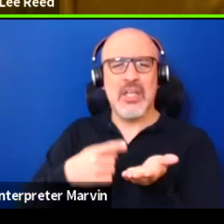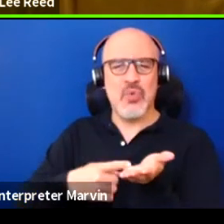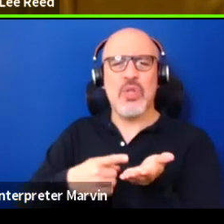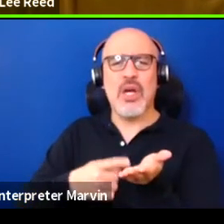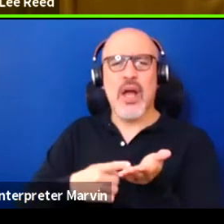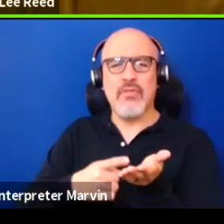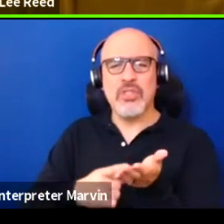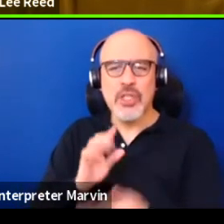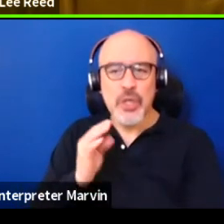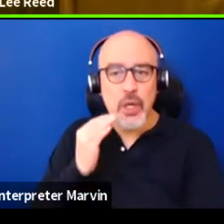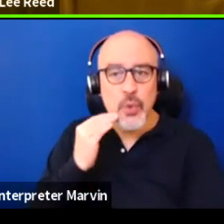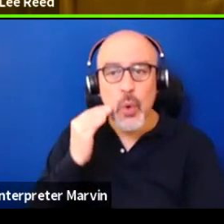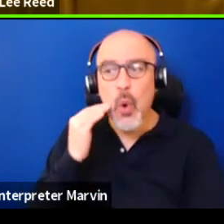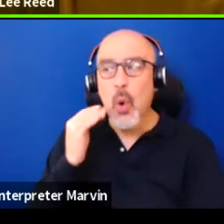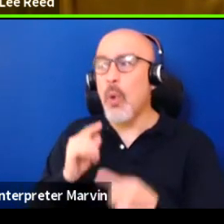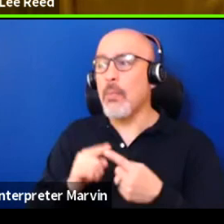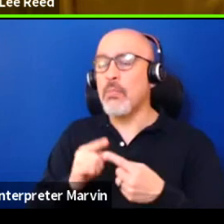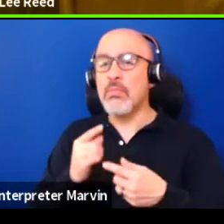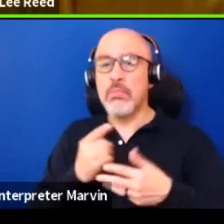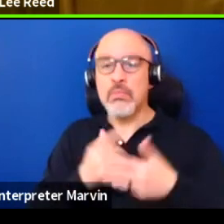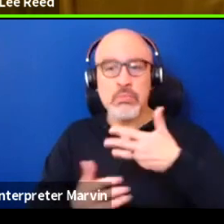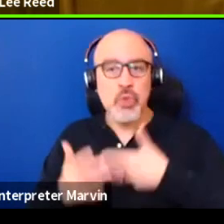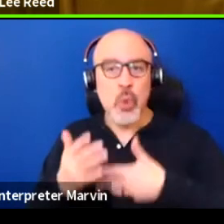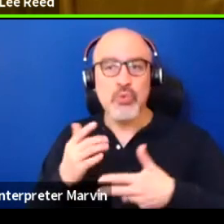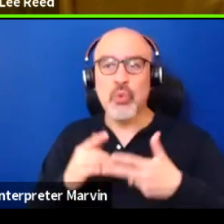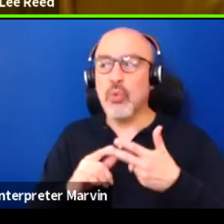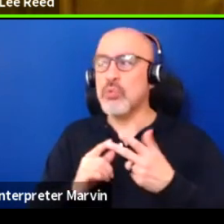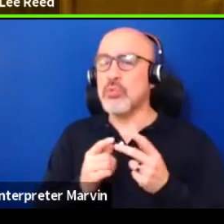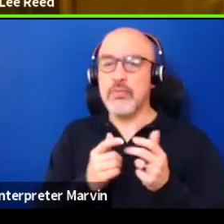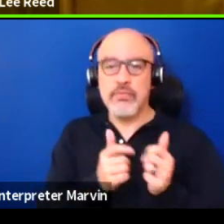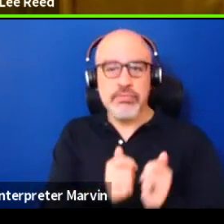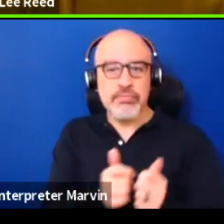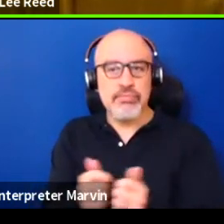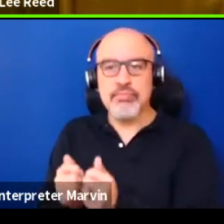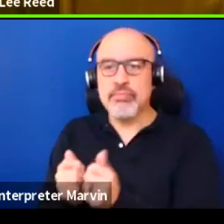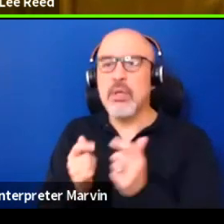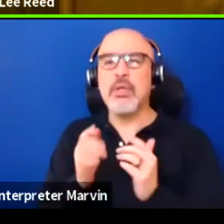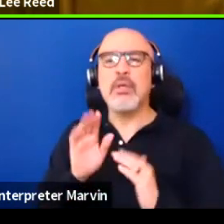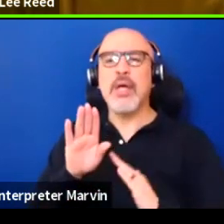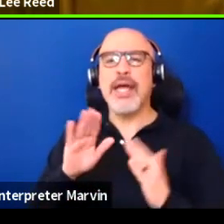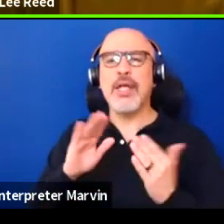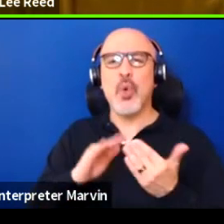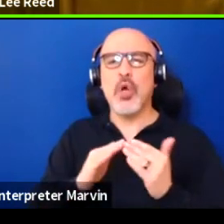your homes, in your socials, in your communities. This is just